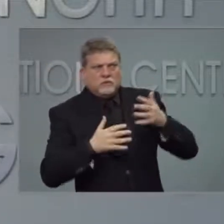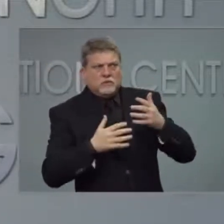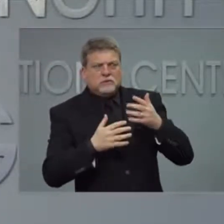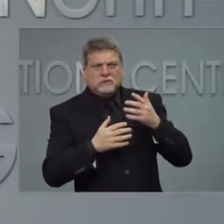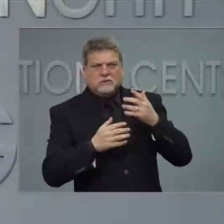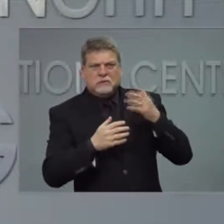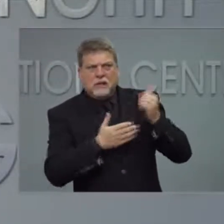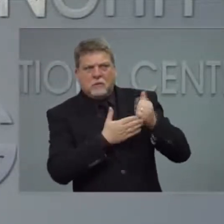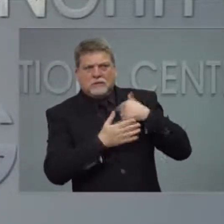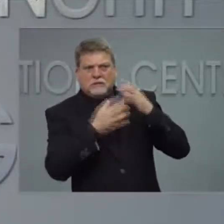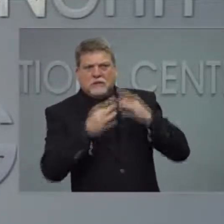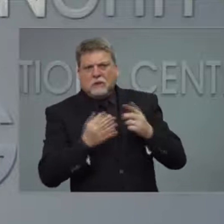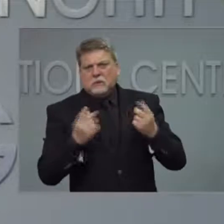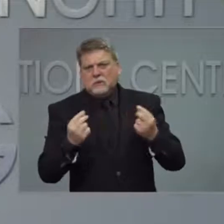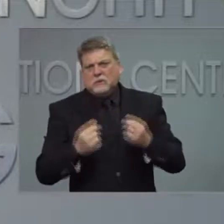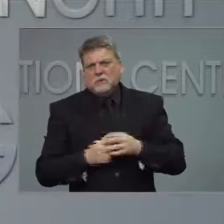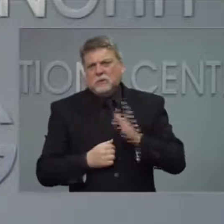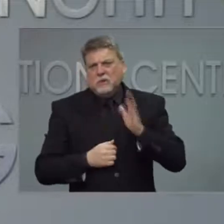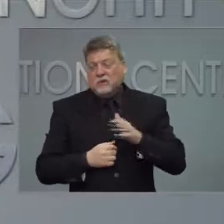Thanks. Next question.